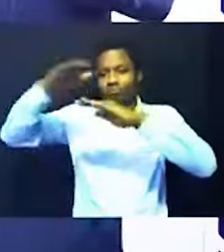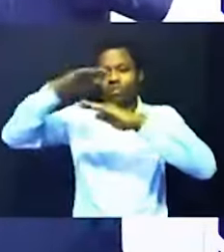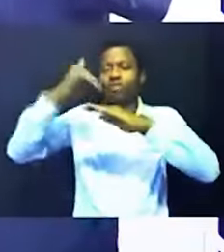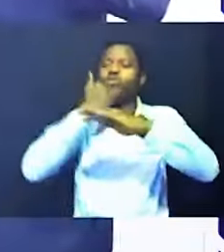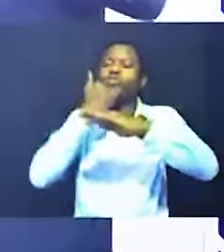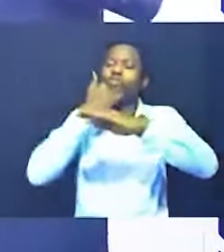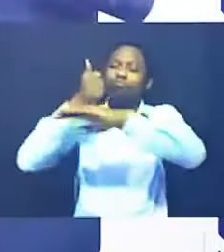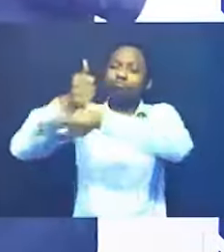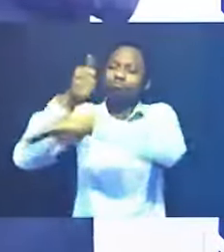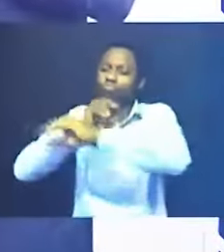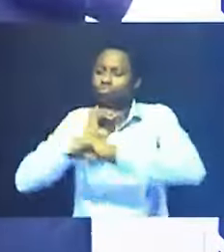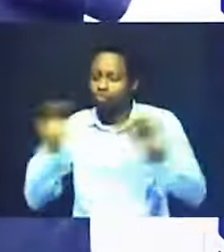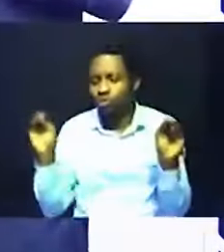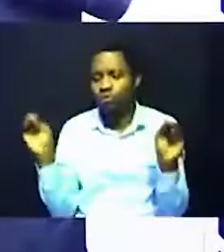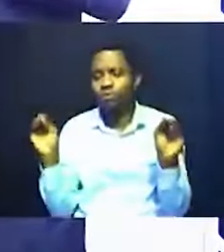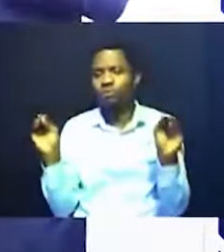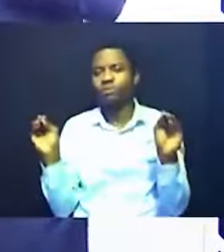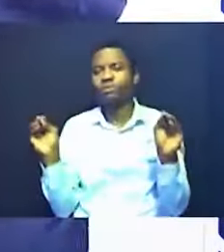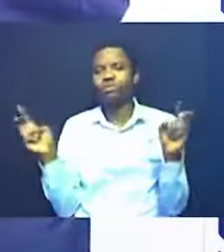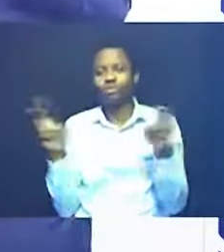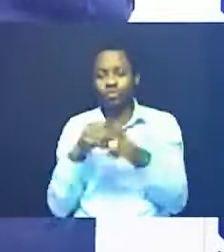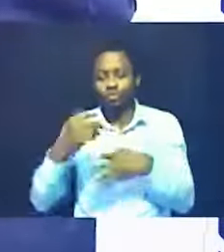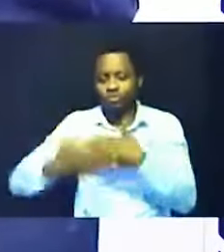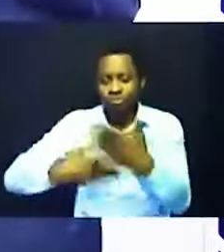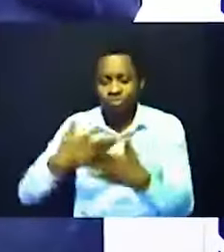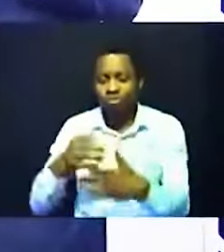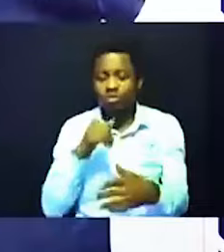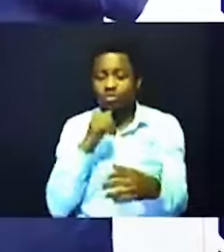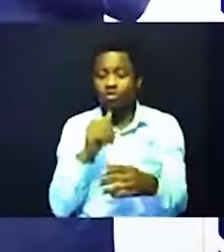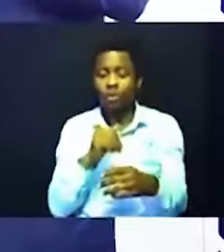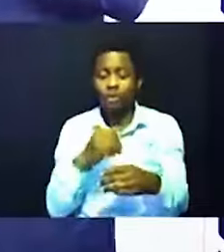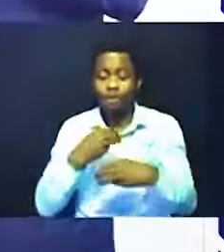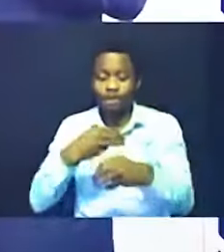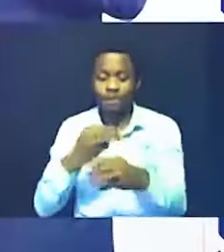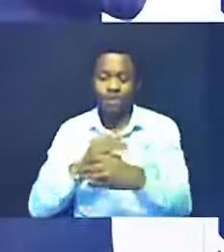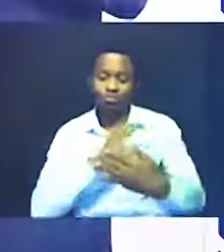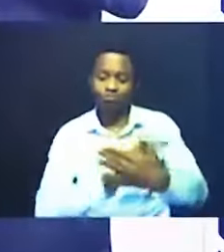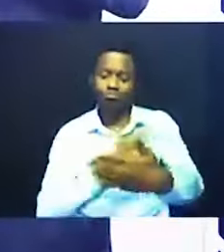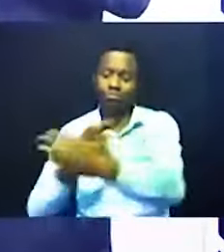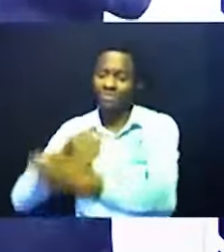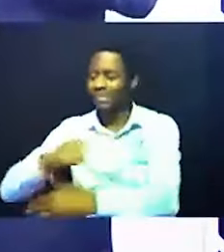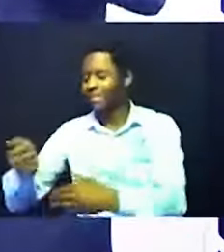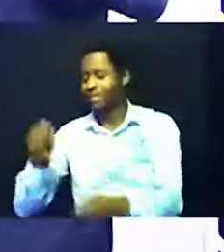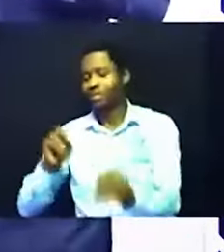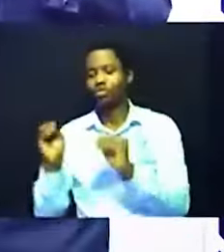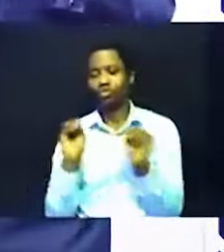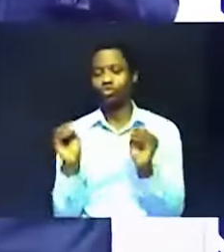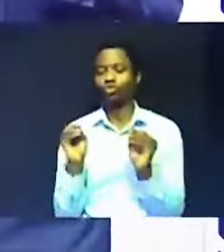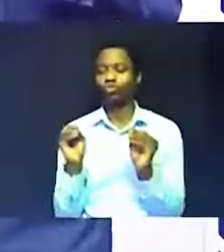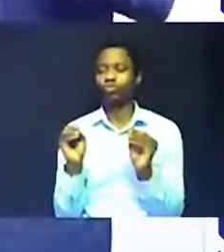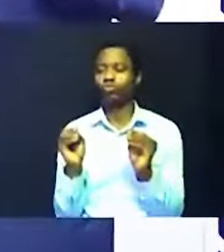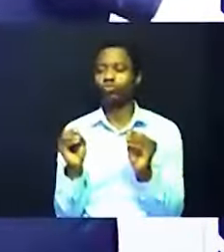reproach and by so doing he did not put any stumbling block on anyone's